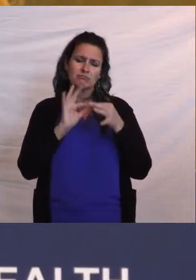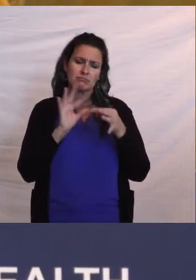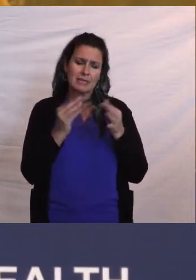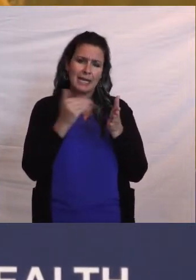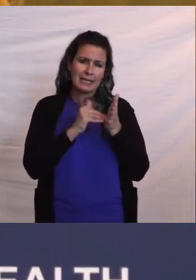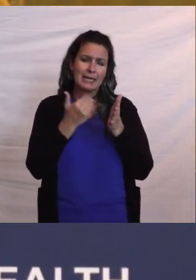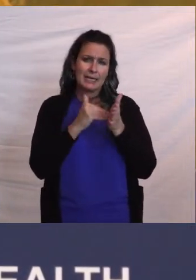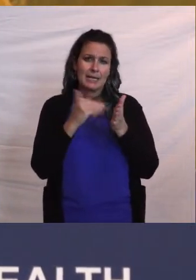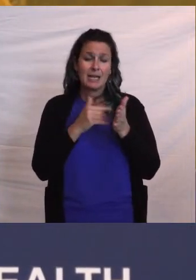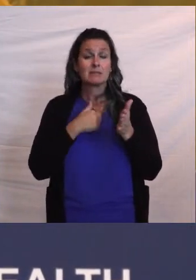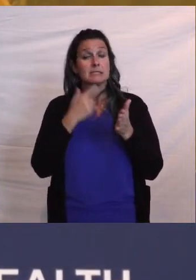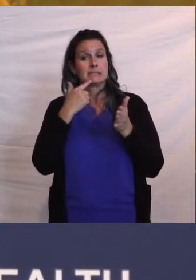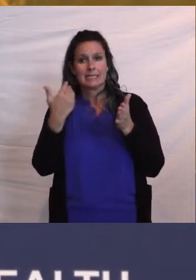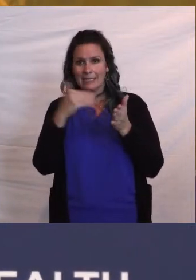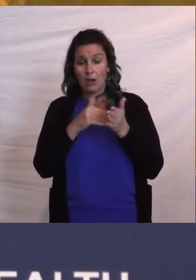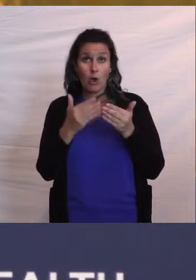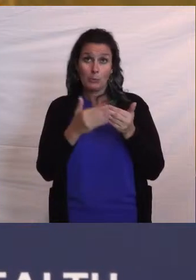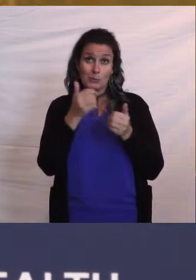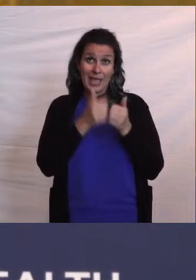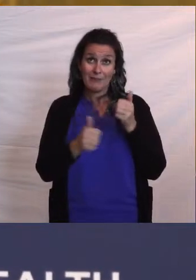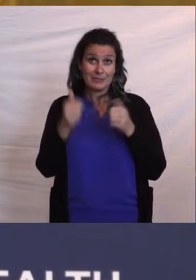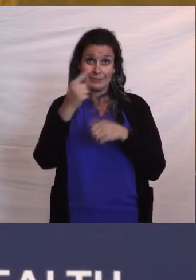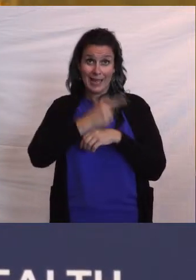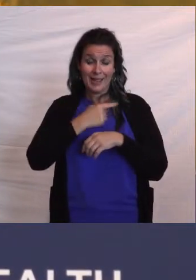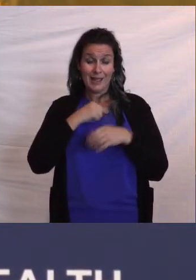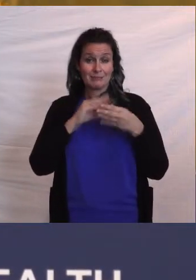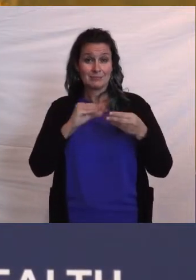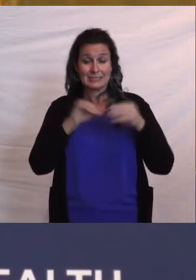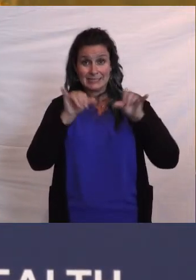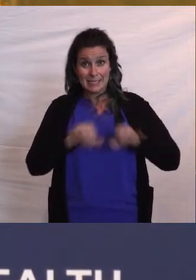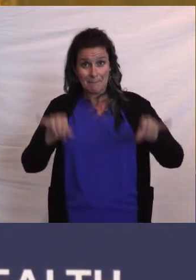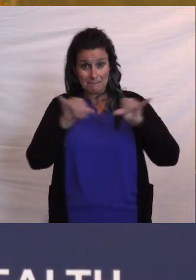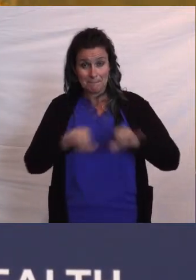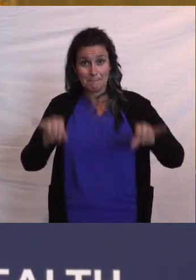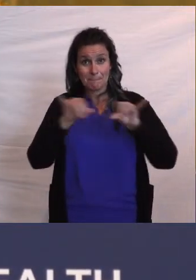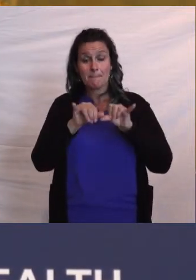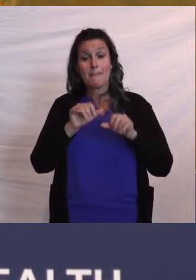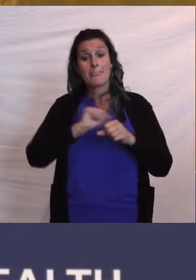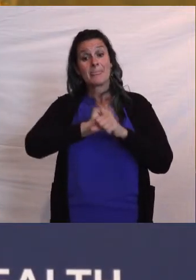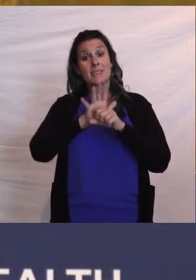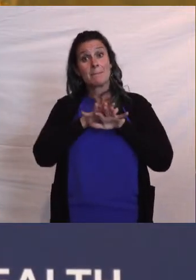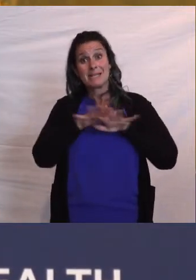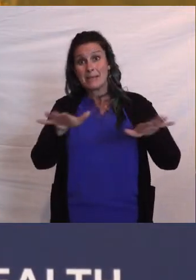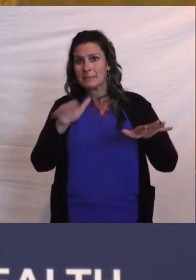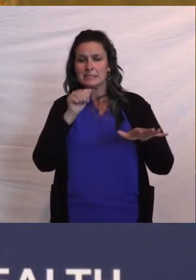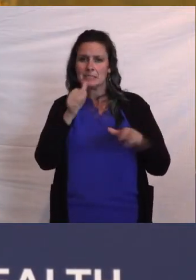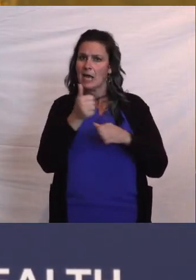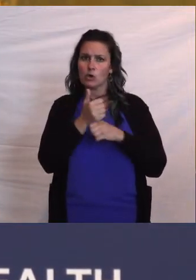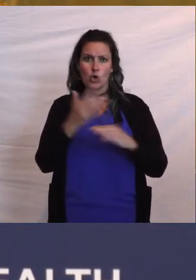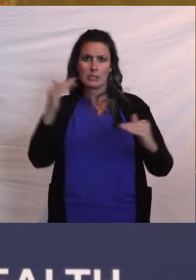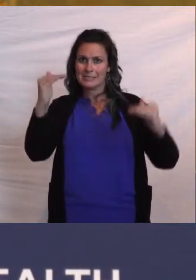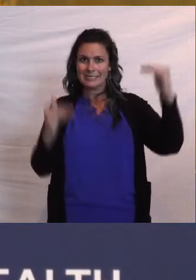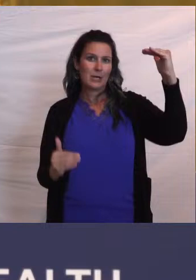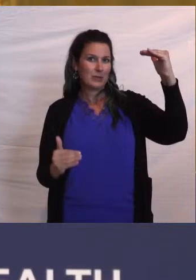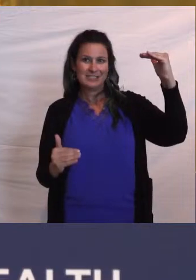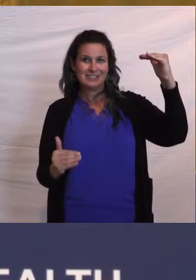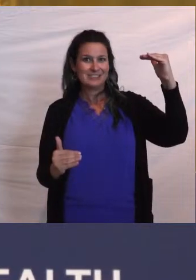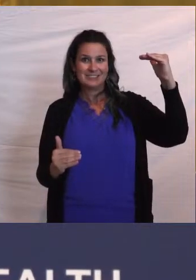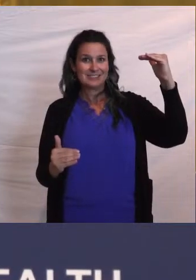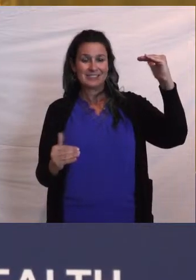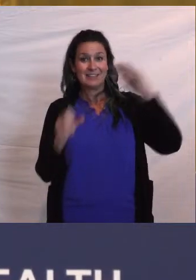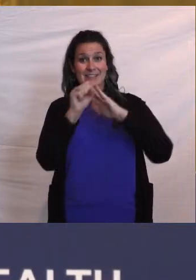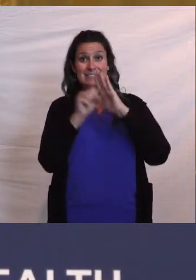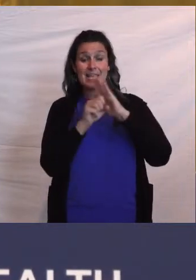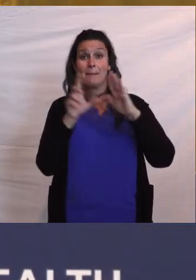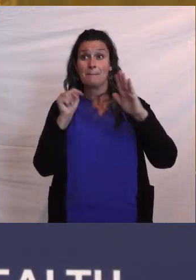I say it almost every single day, that the pandemic did not create the inequities in our state,